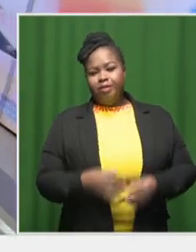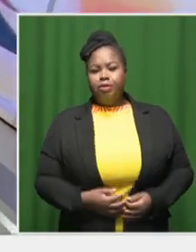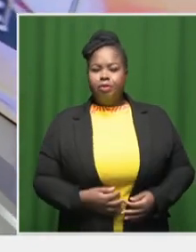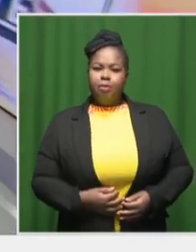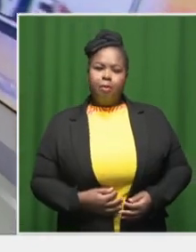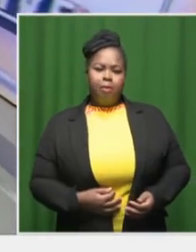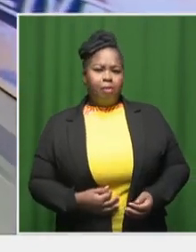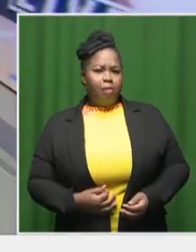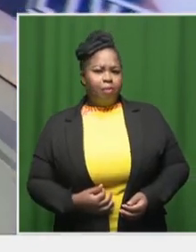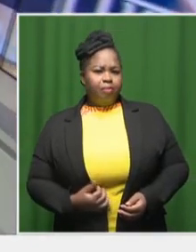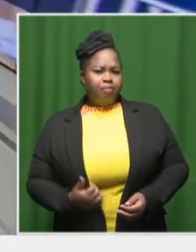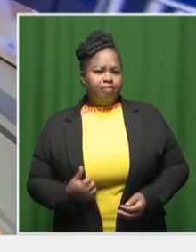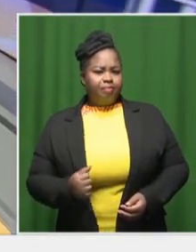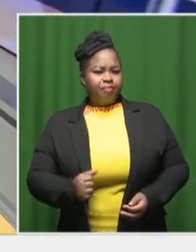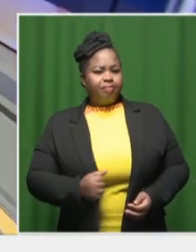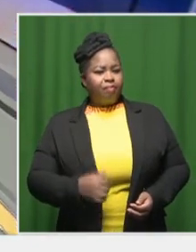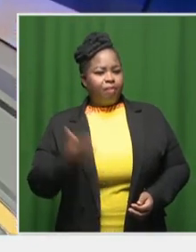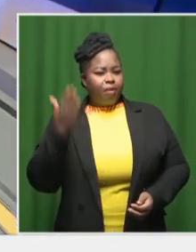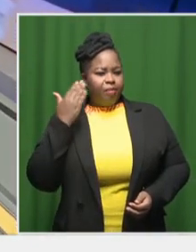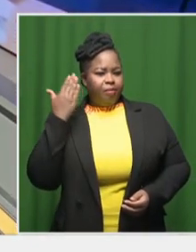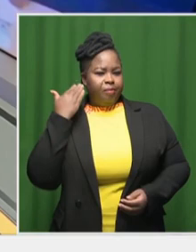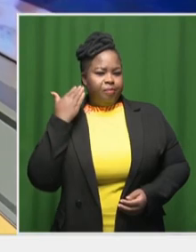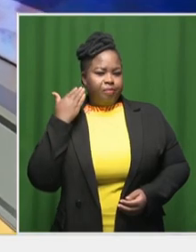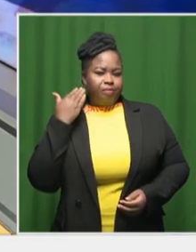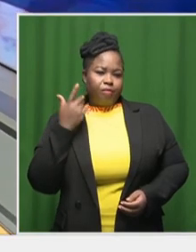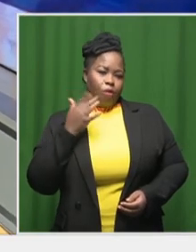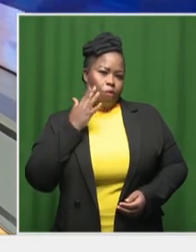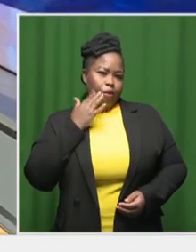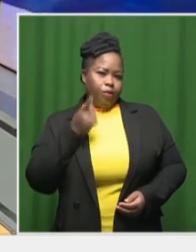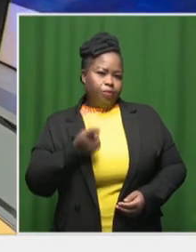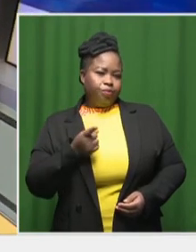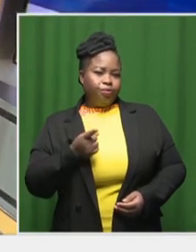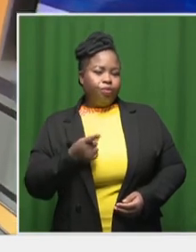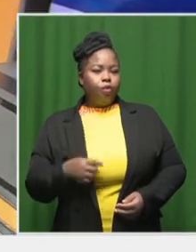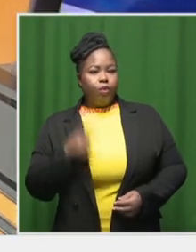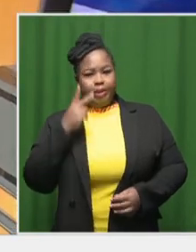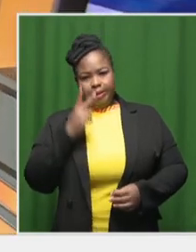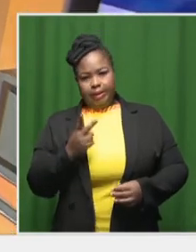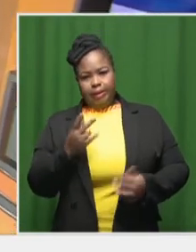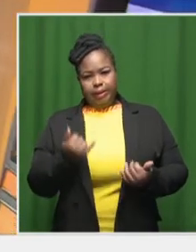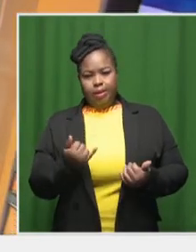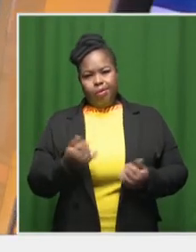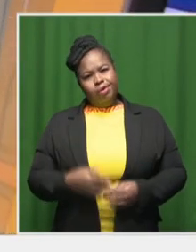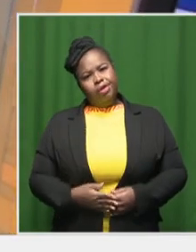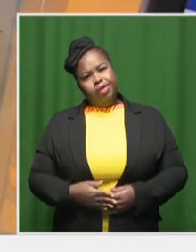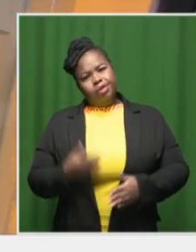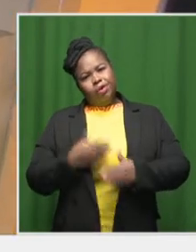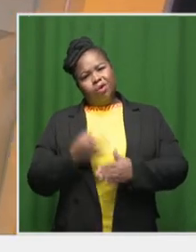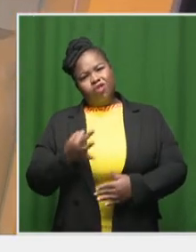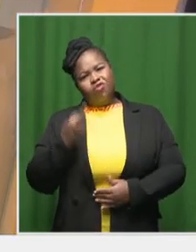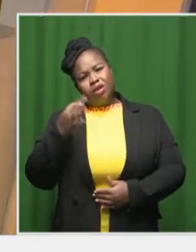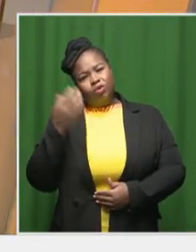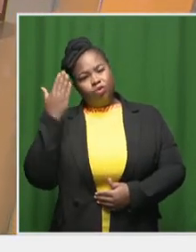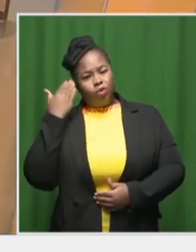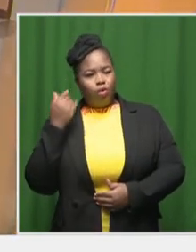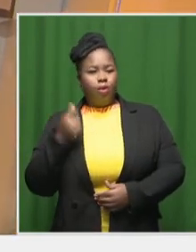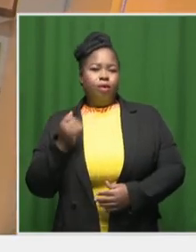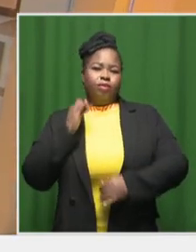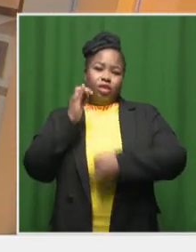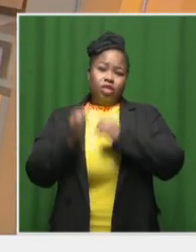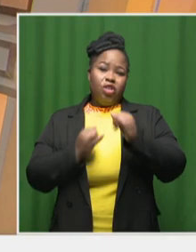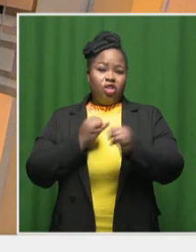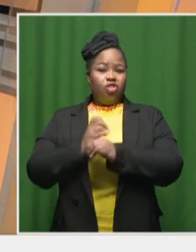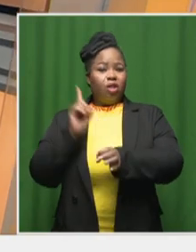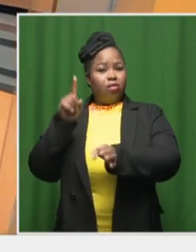you, at some point when you look at your career and you realize where you've played, you've gotten the